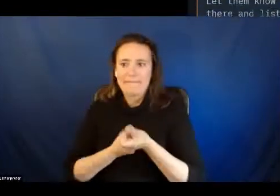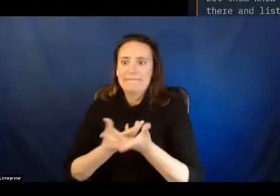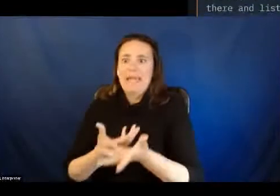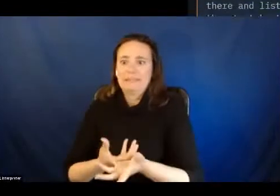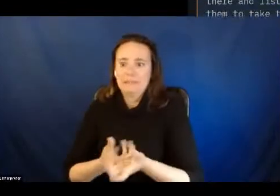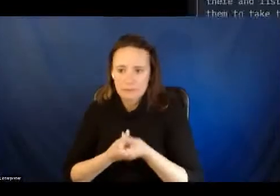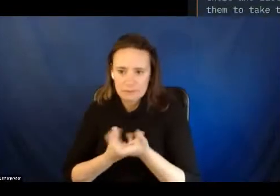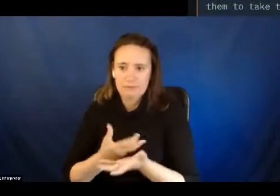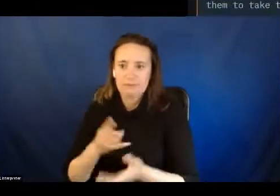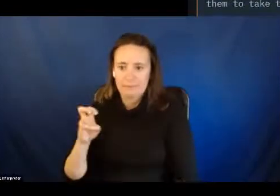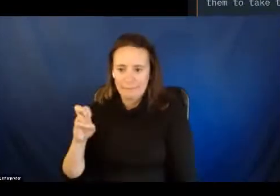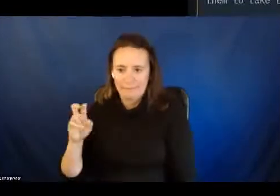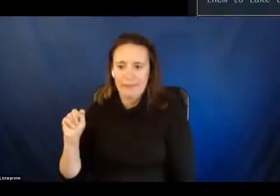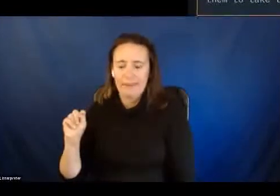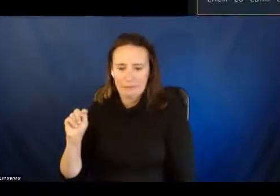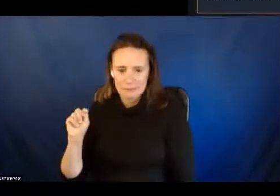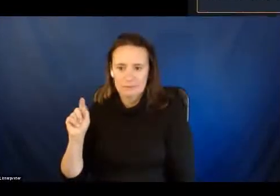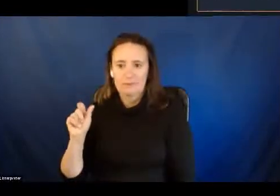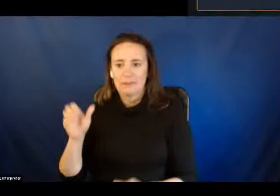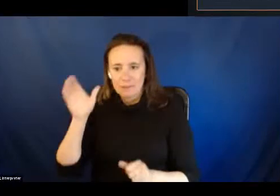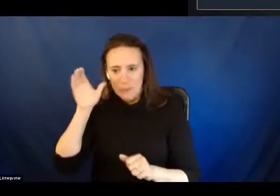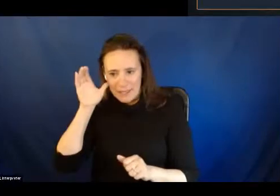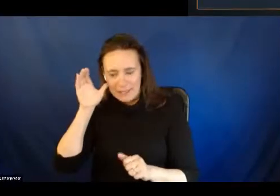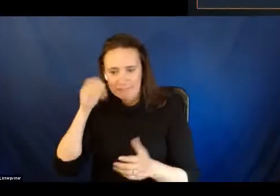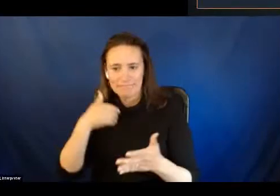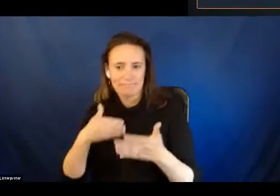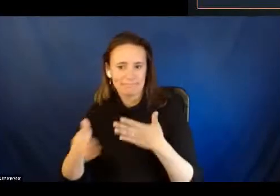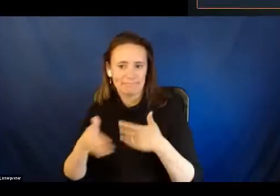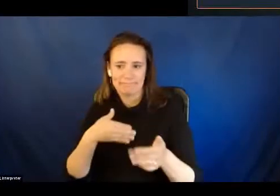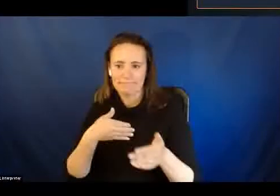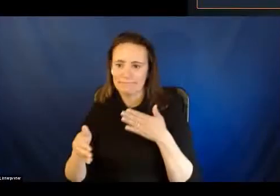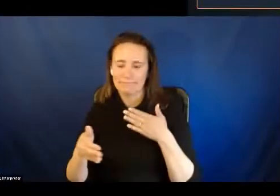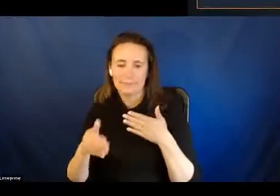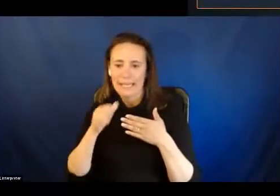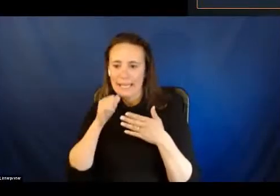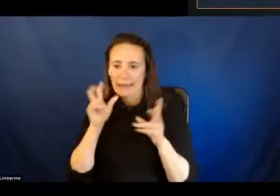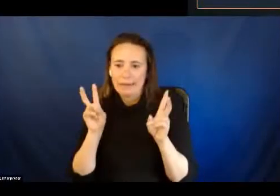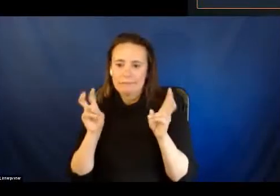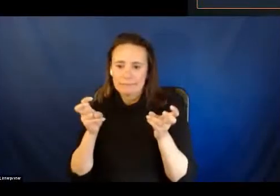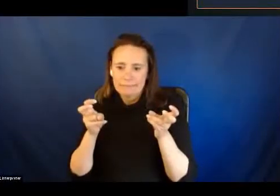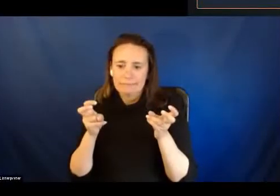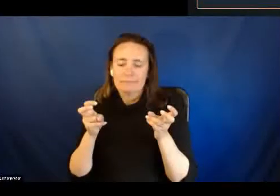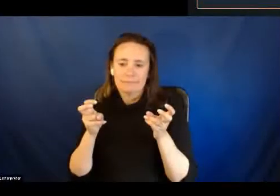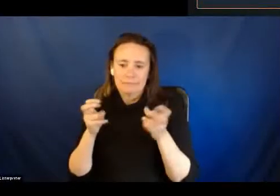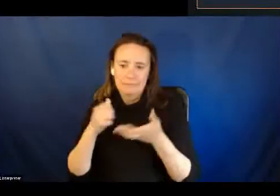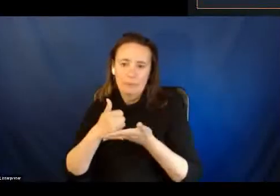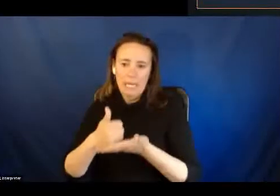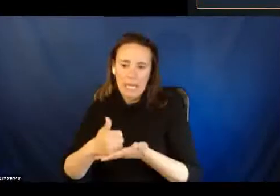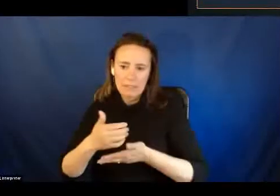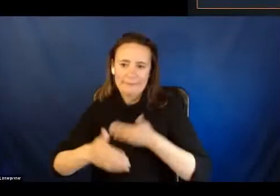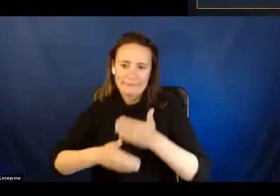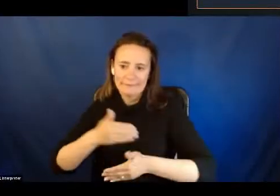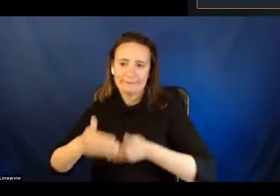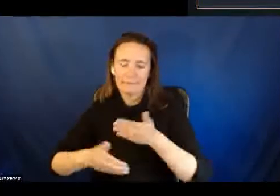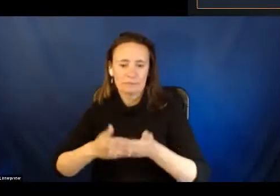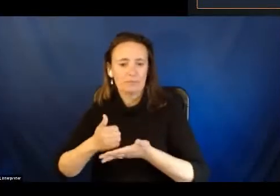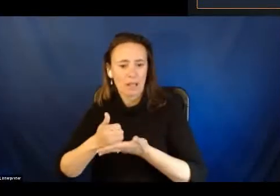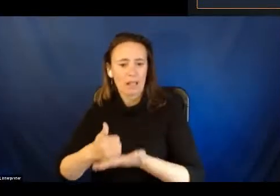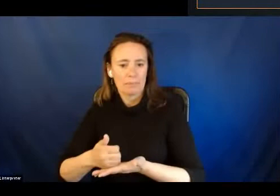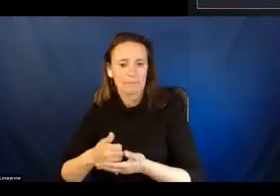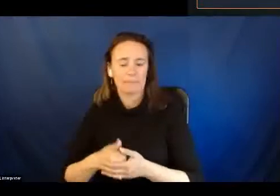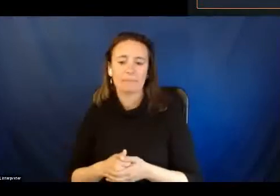Sometimes people just need to be listened to. Even if it's not going to be quote unquote productive, that can still be very helpful.